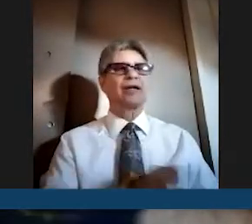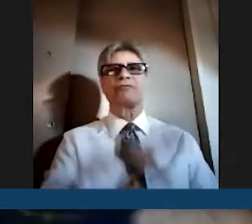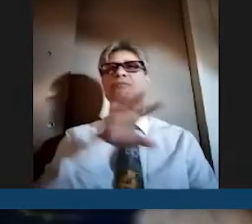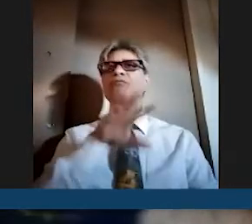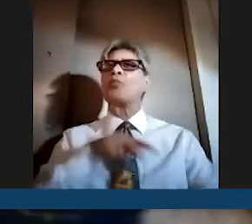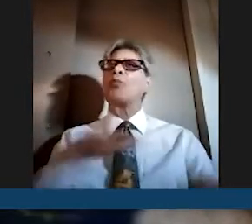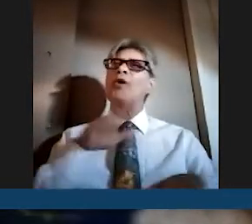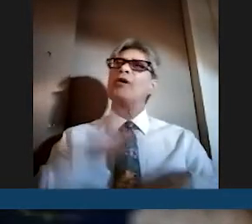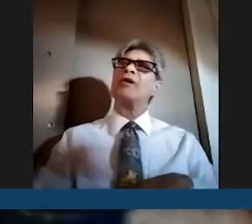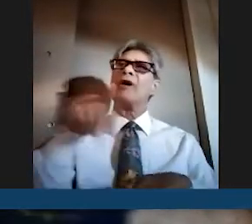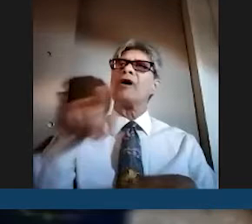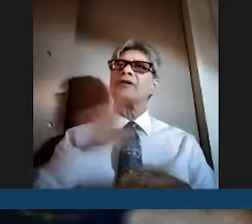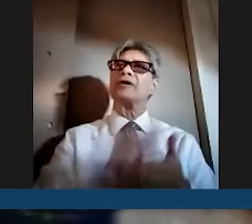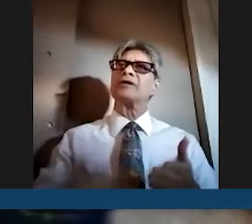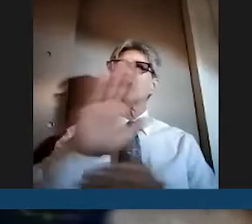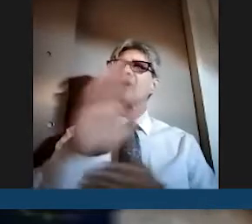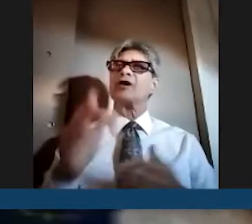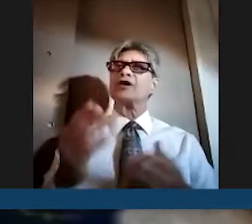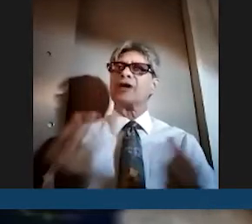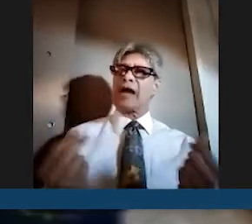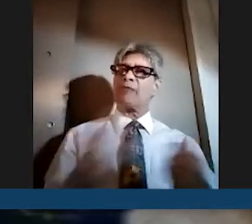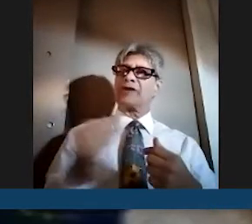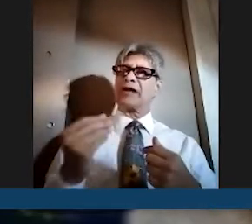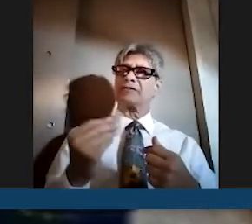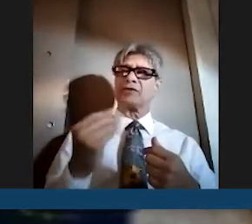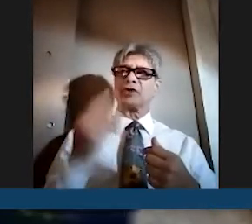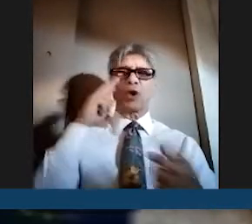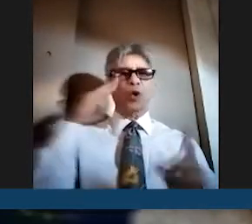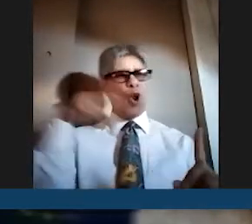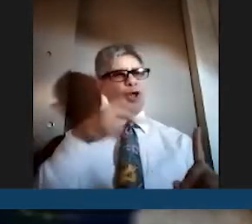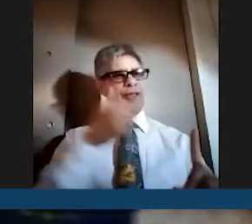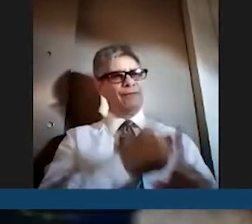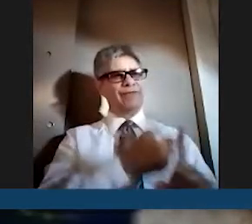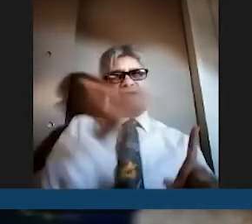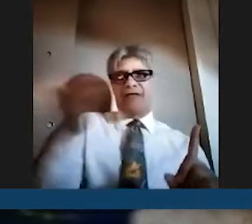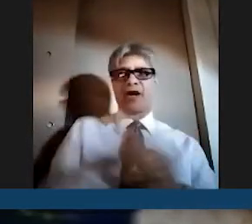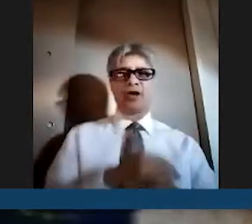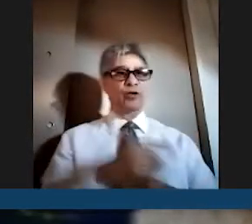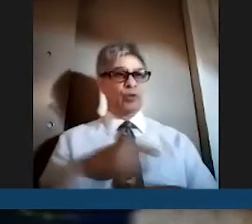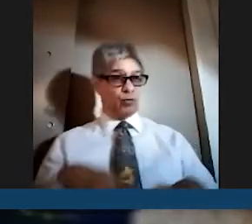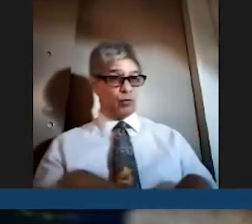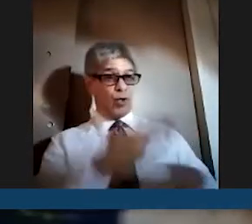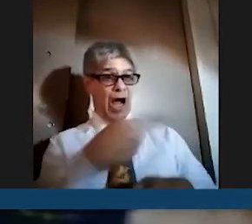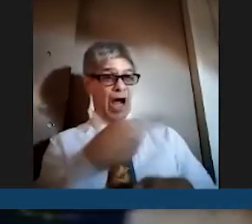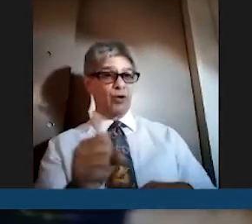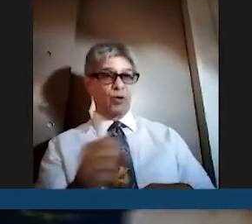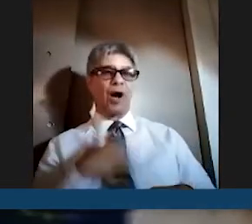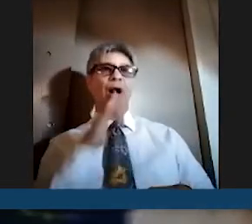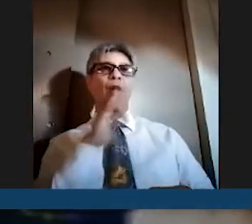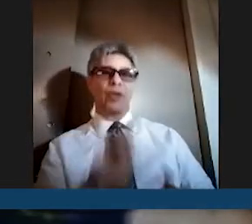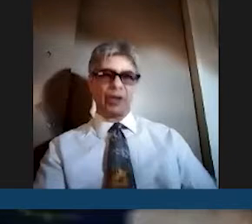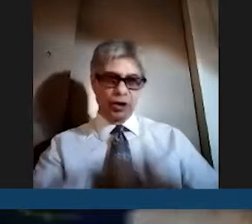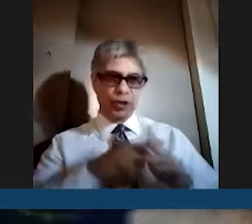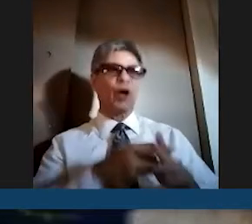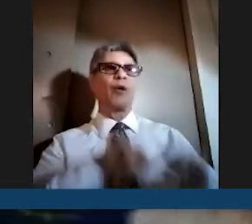felt that they could see themselves there. So in high school, I think that was when I really start to build my